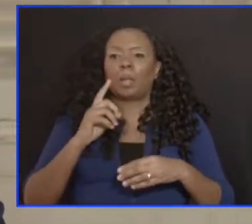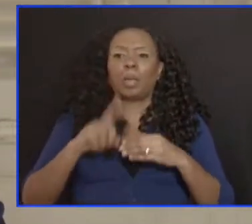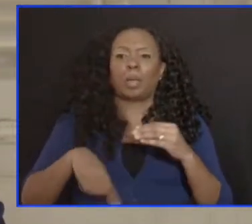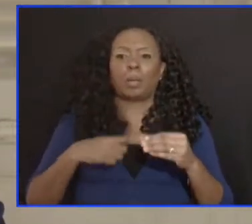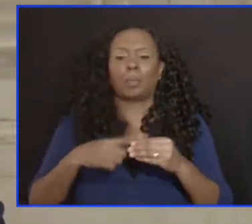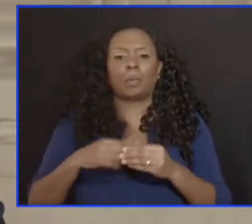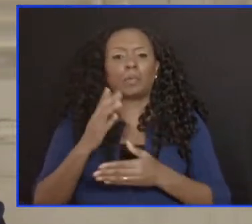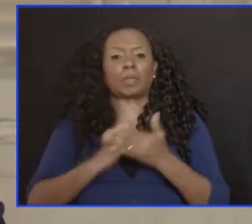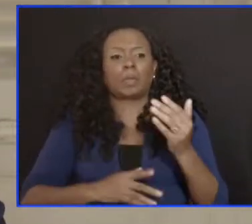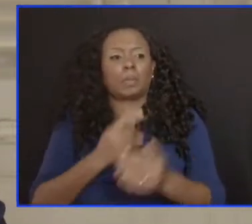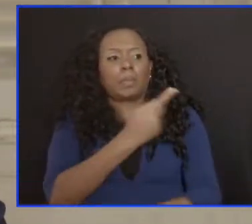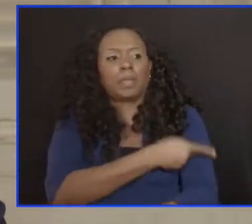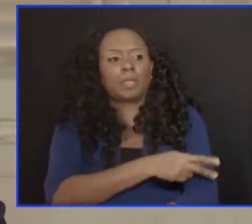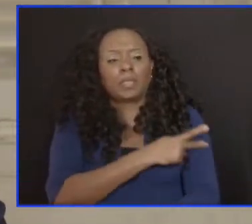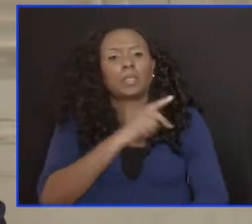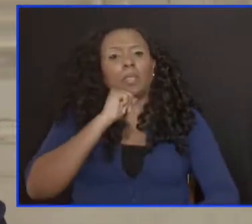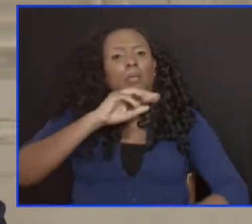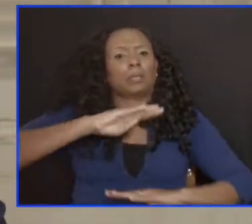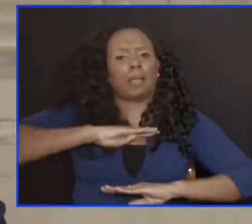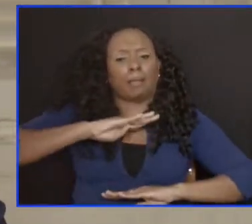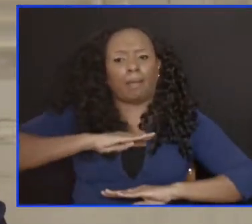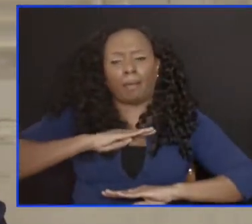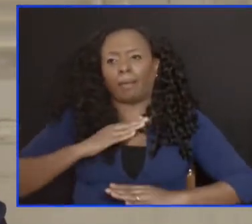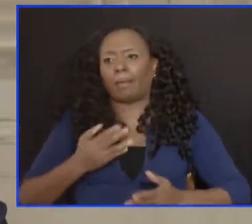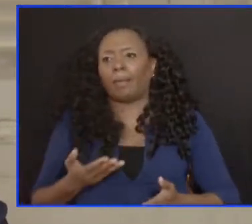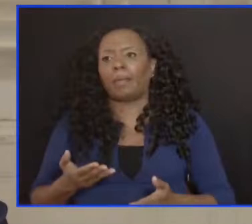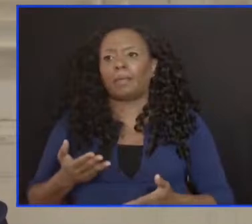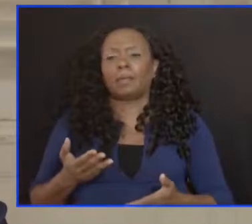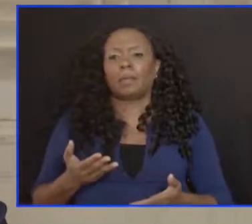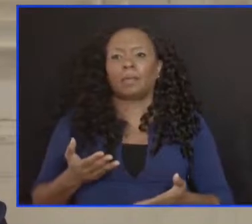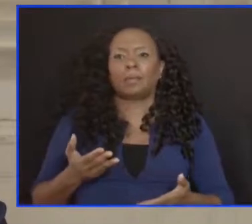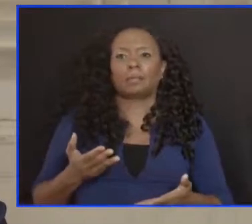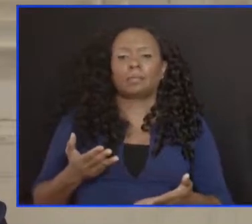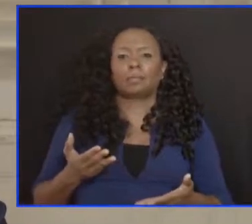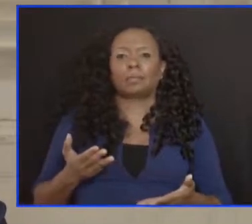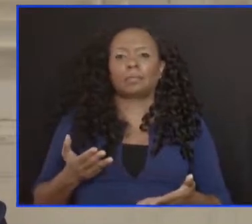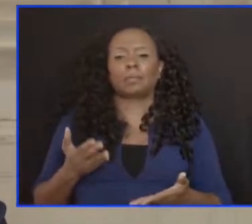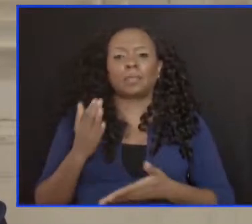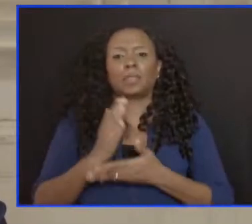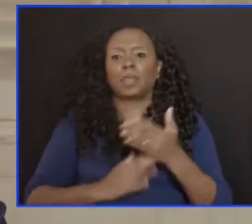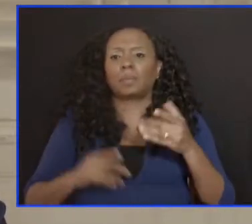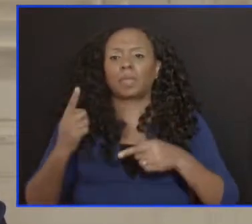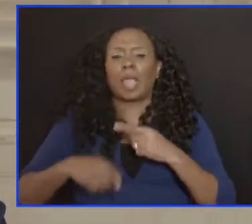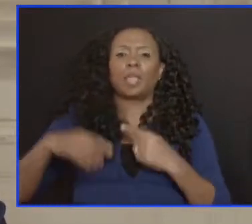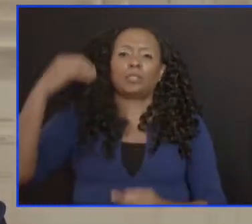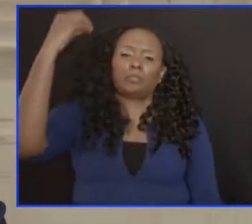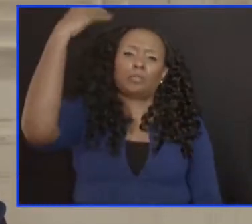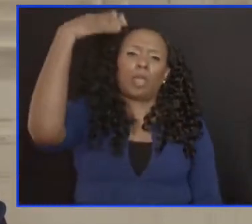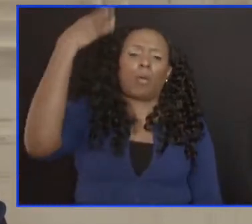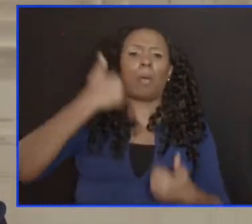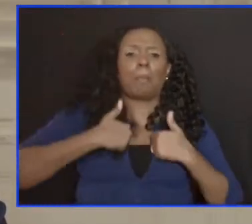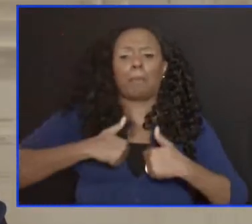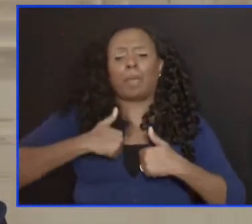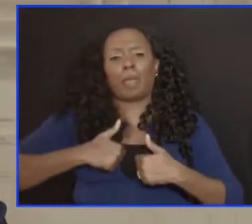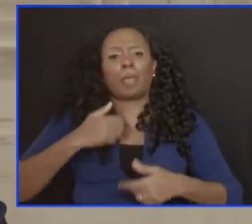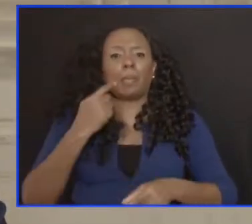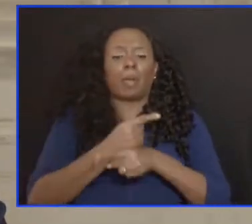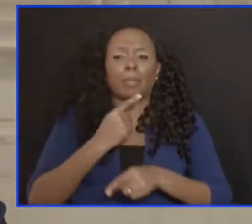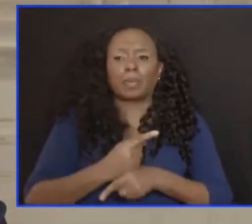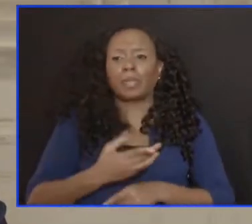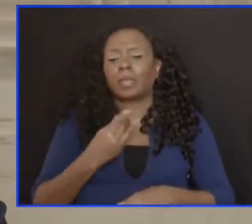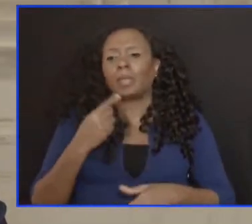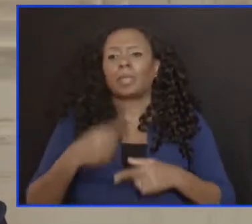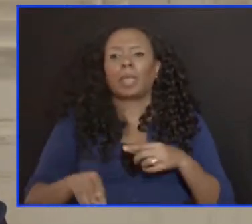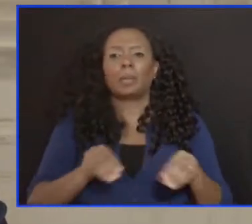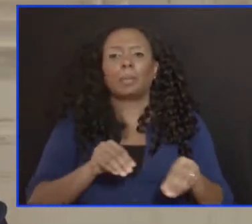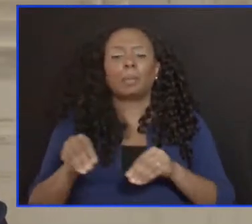are not satisfied with how they're being treated. Some of them are unable to shower properly or move about easily. What's